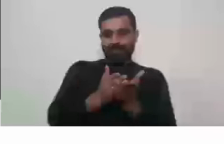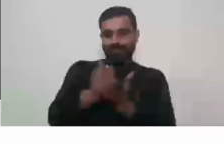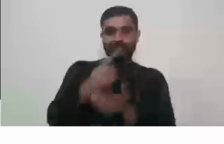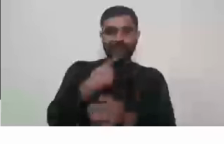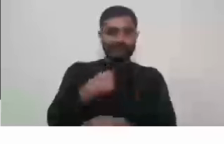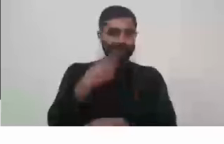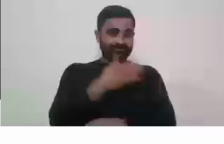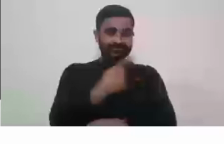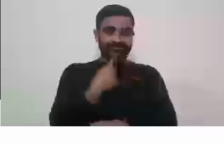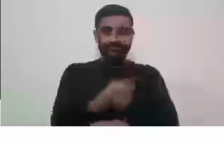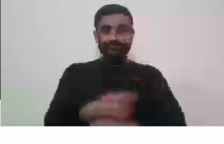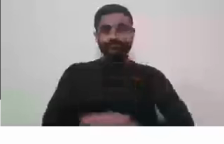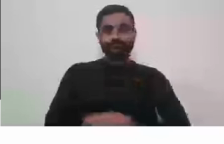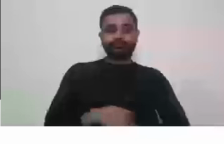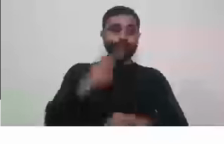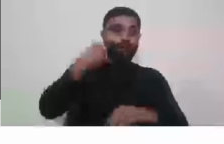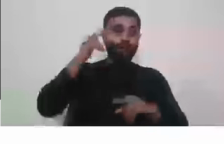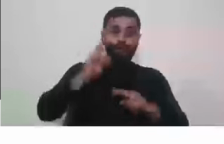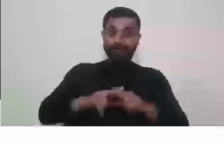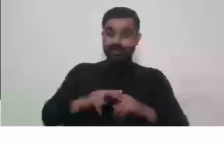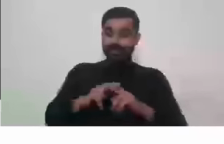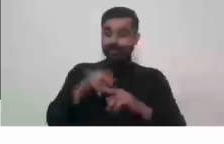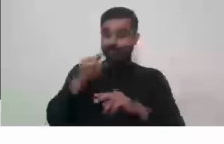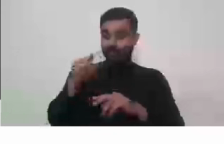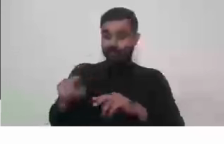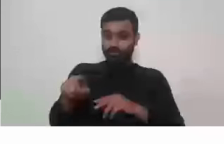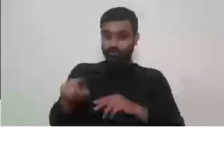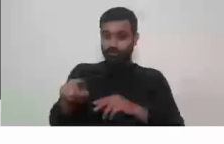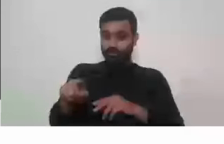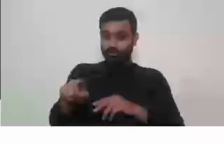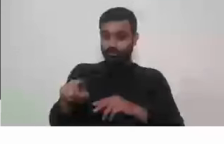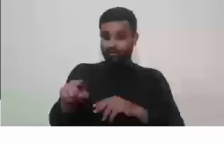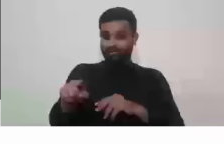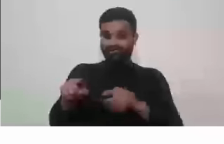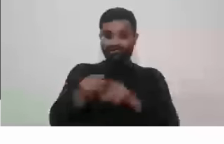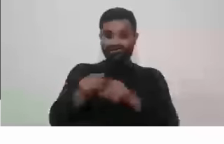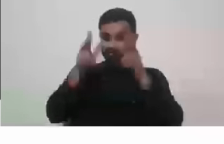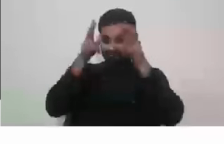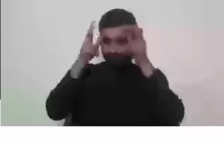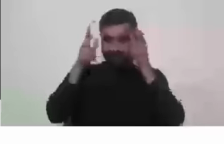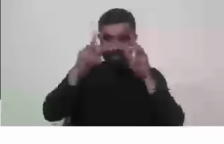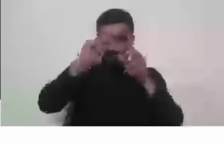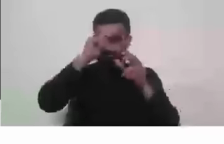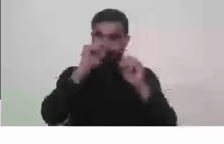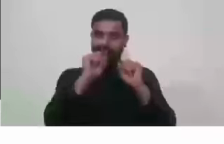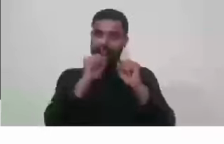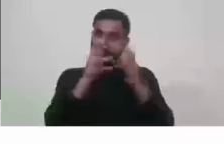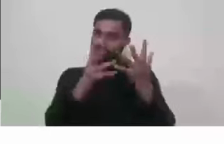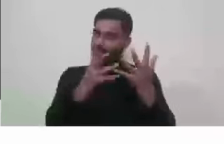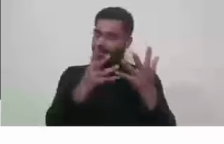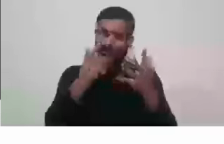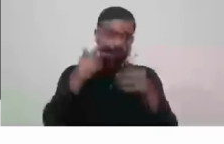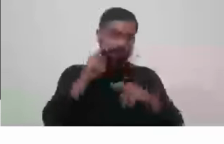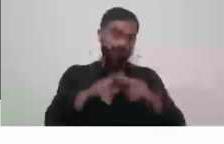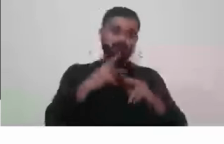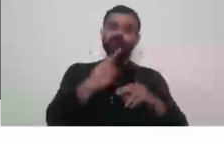that it's about, the ghost of English, as someone has mentioned in the comments. If we can get